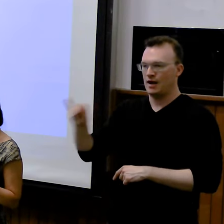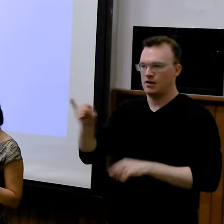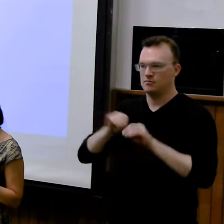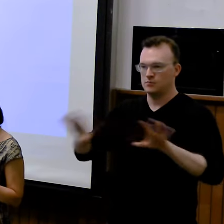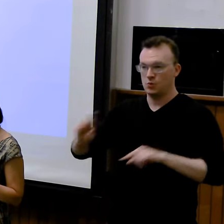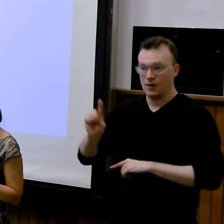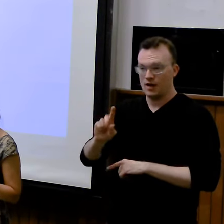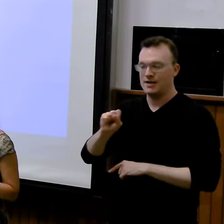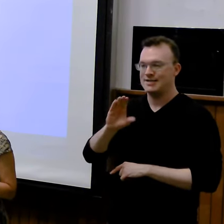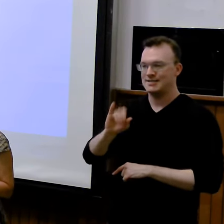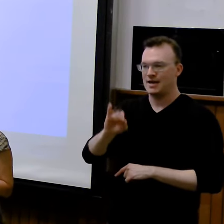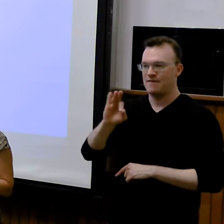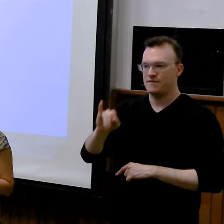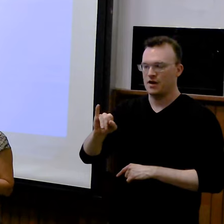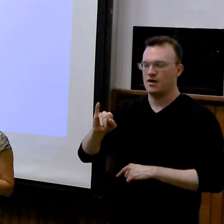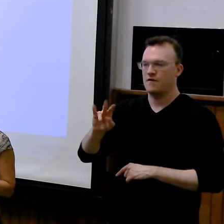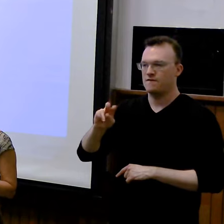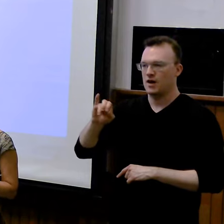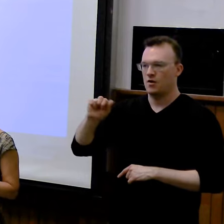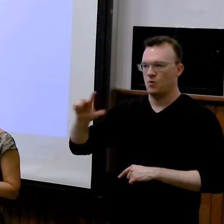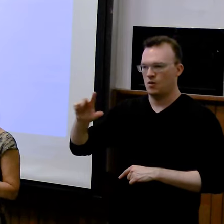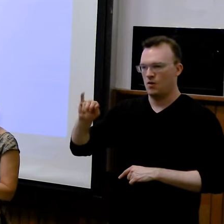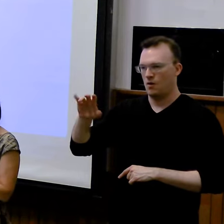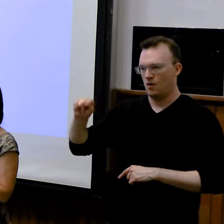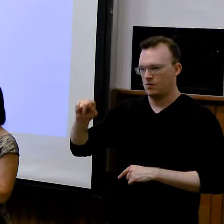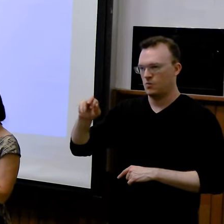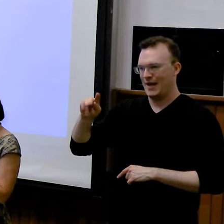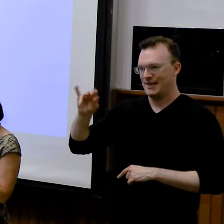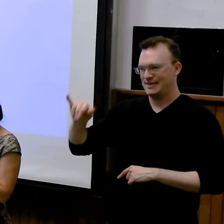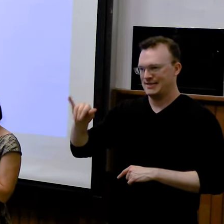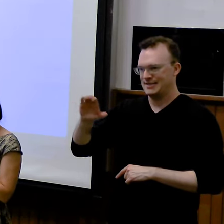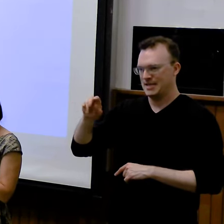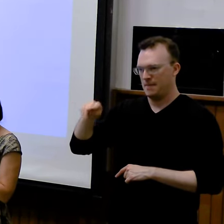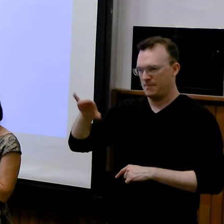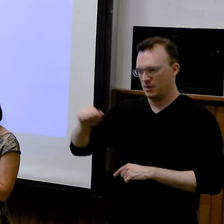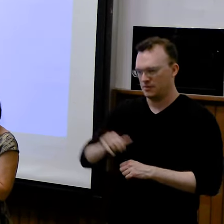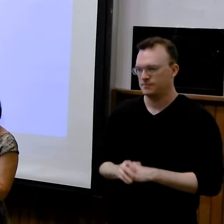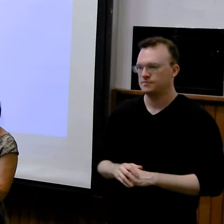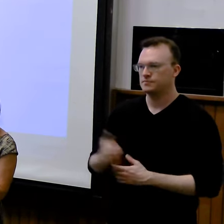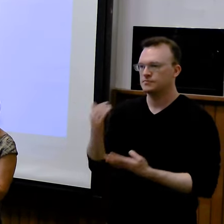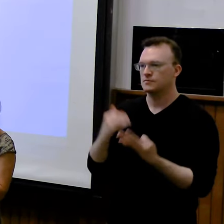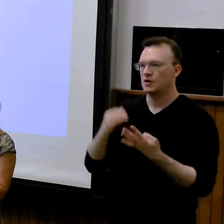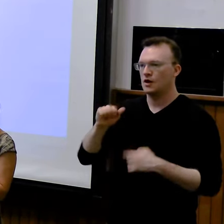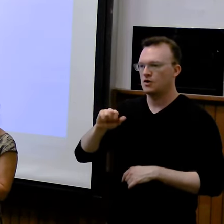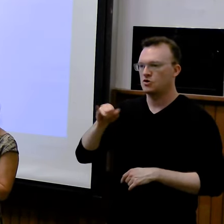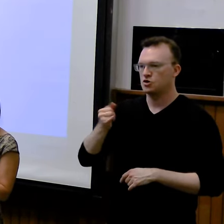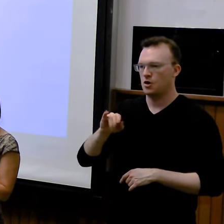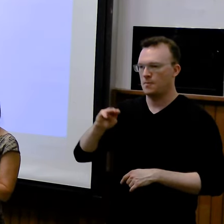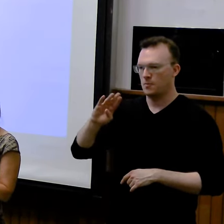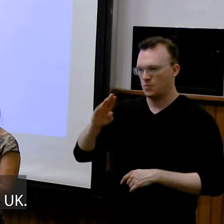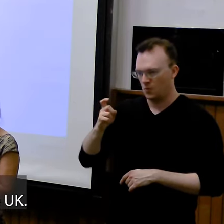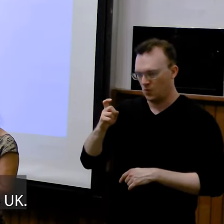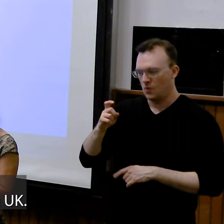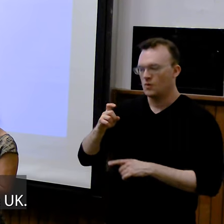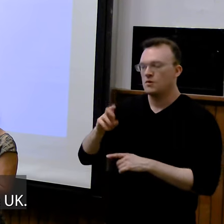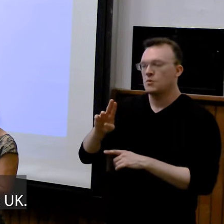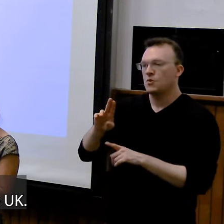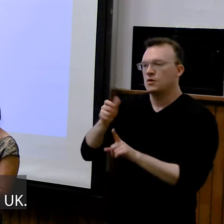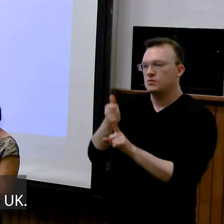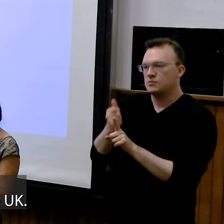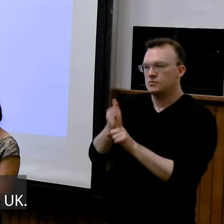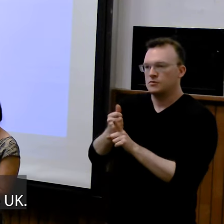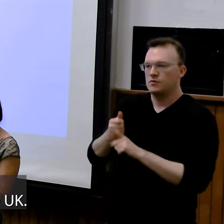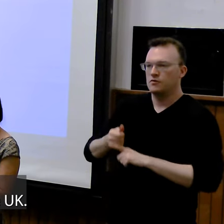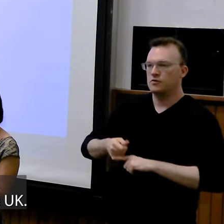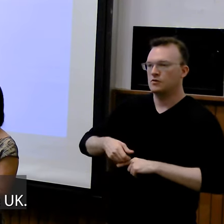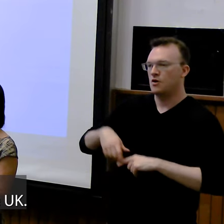sci-fi viral alt reality cinema. Ajamu is an acclaimed fine art studio-based and